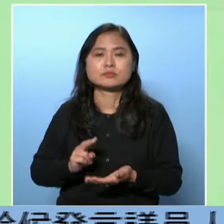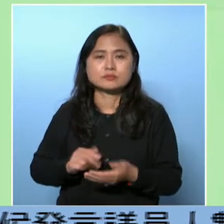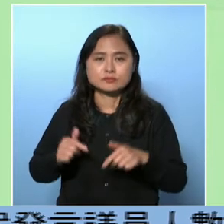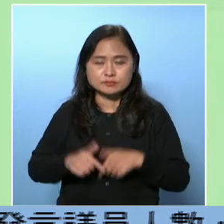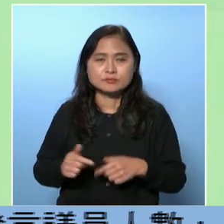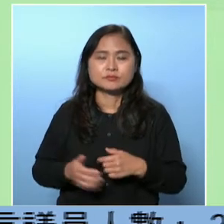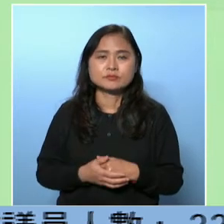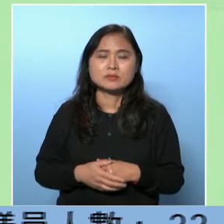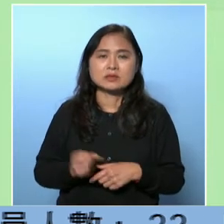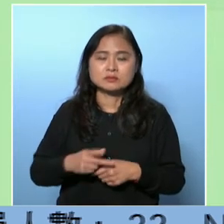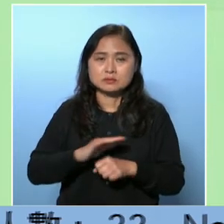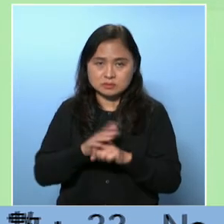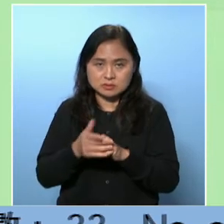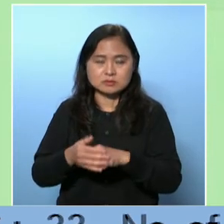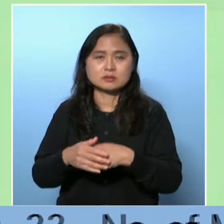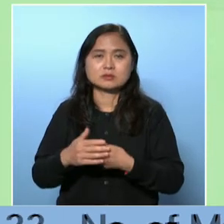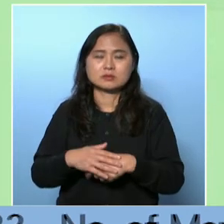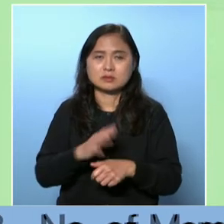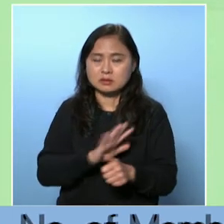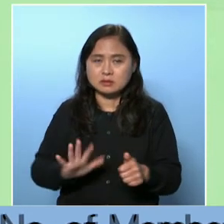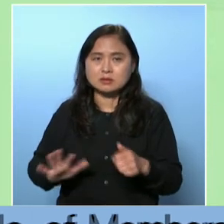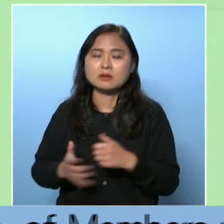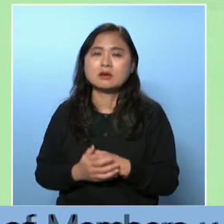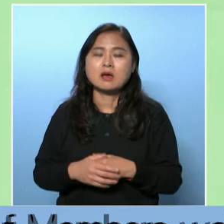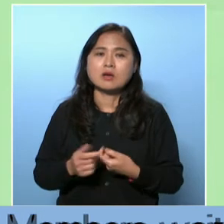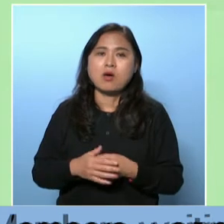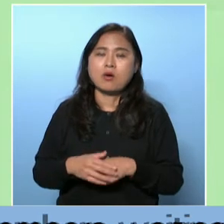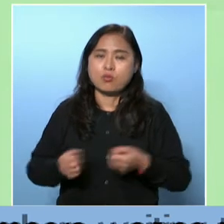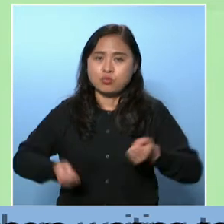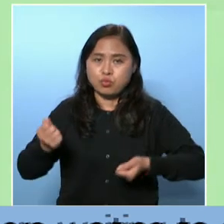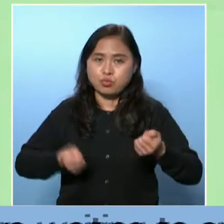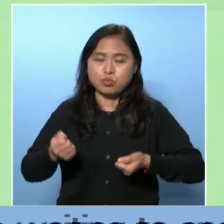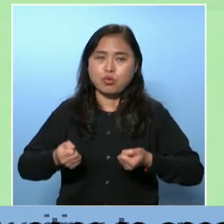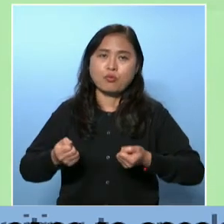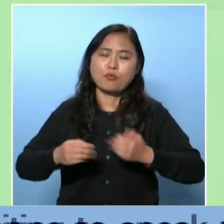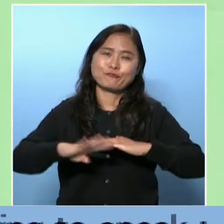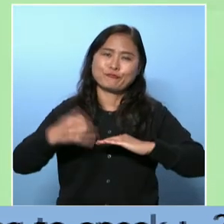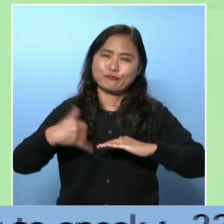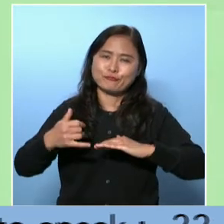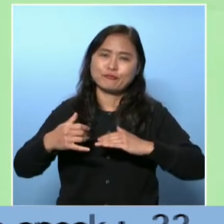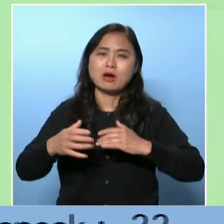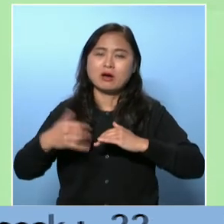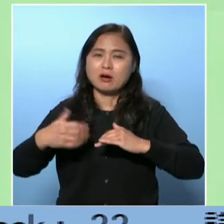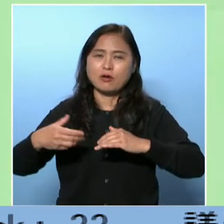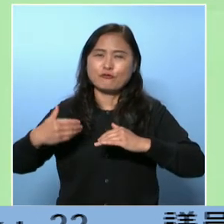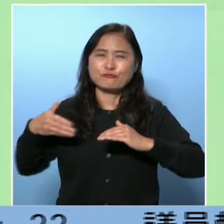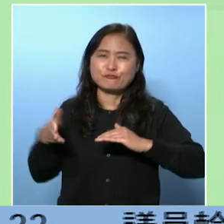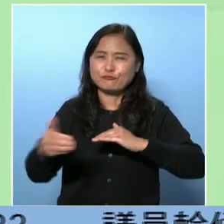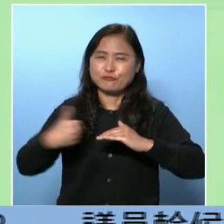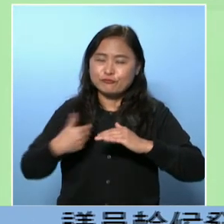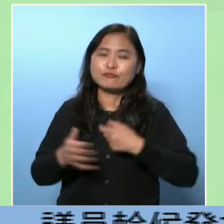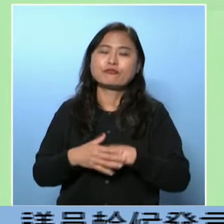We have suffering from a shortage of cross-boundary truck drivers because of the epidemic.